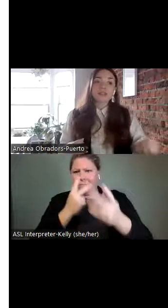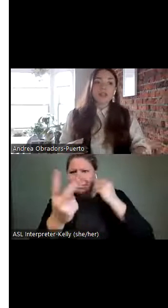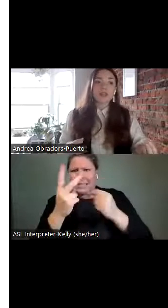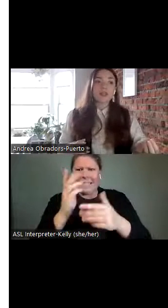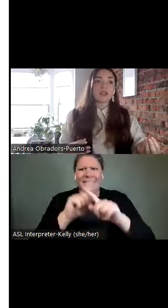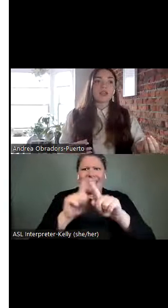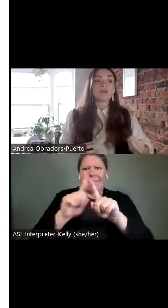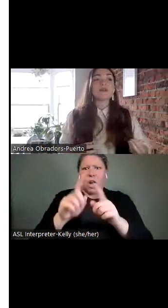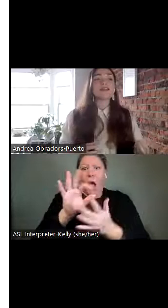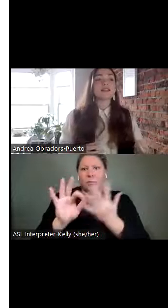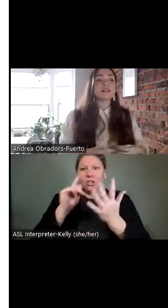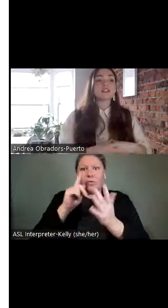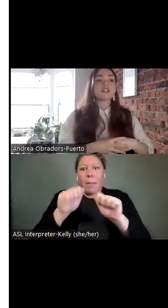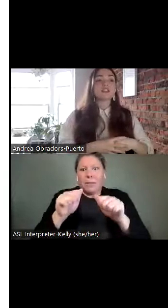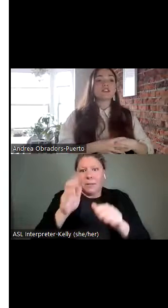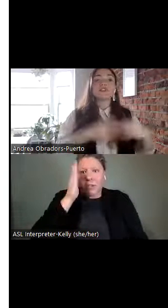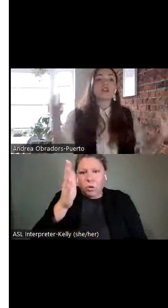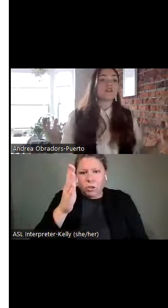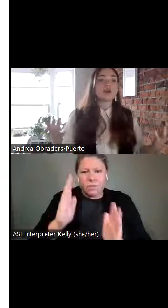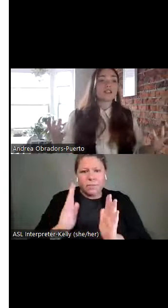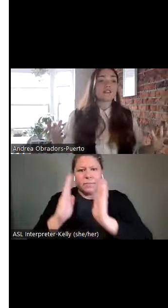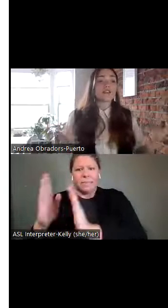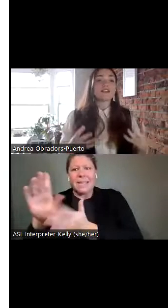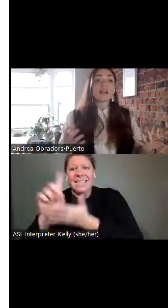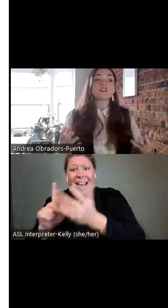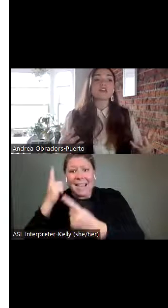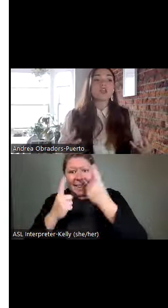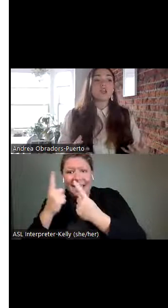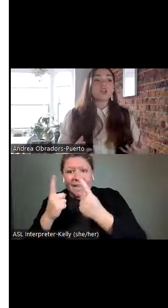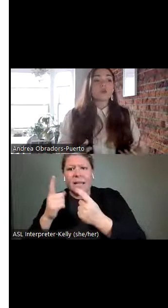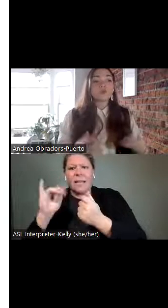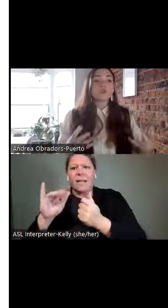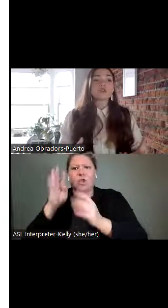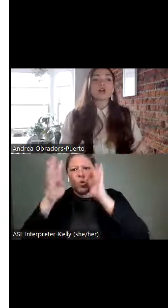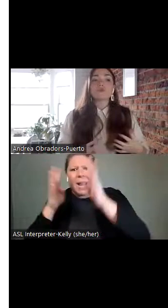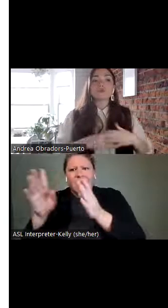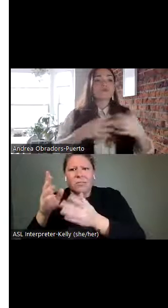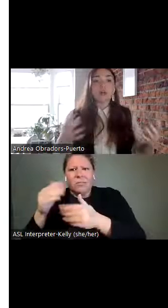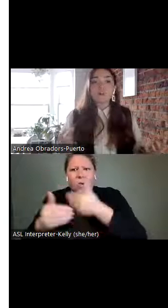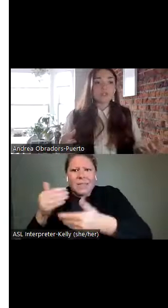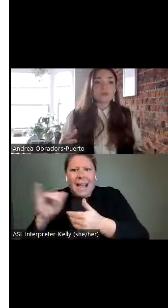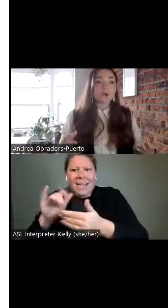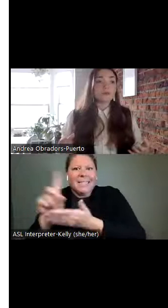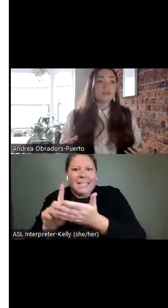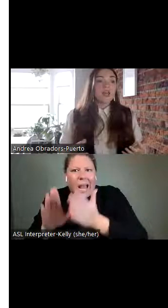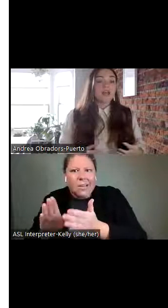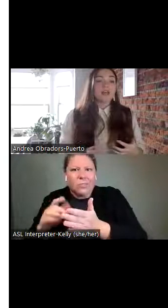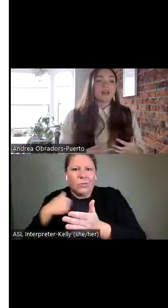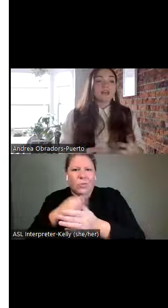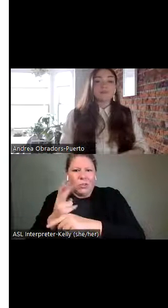have design thinking, that basically is the creative process that designers we use to solve complex